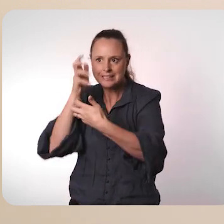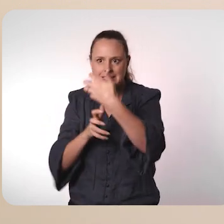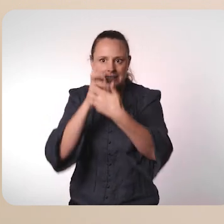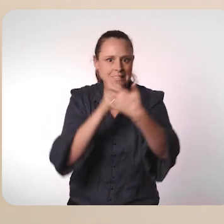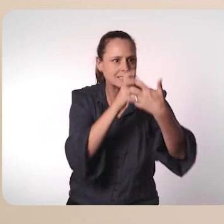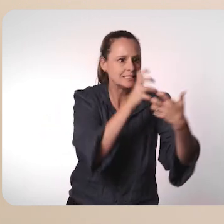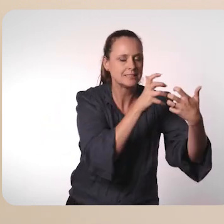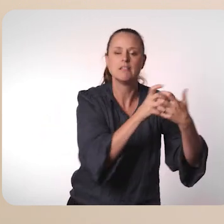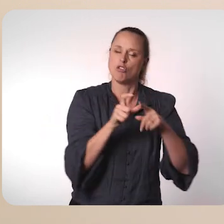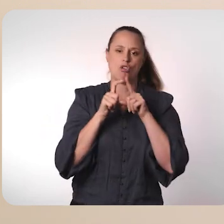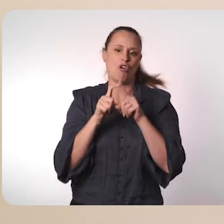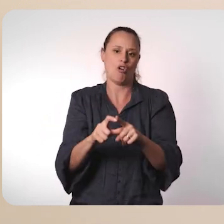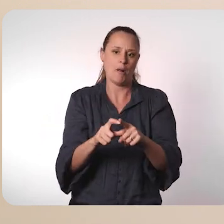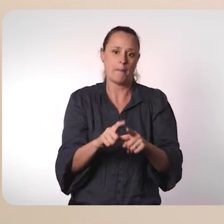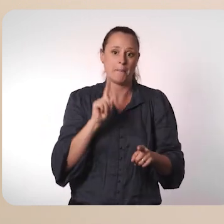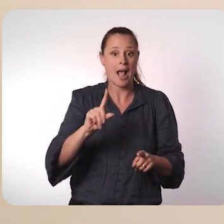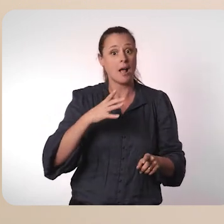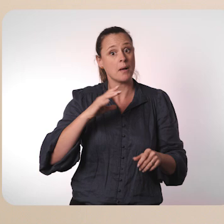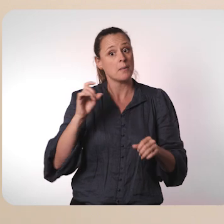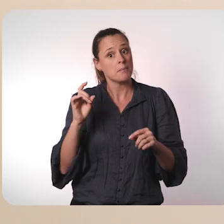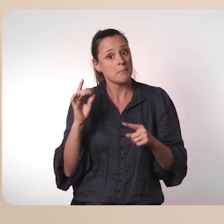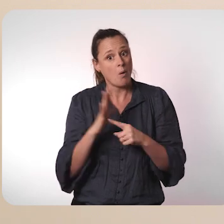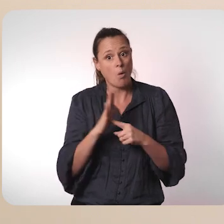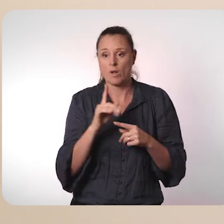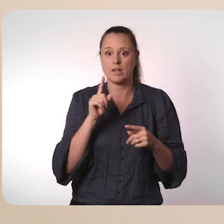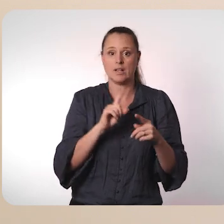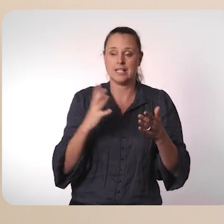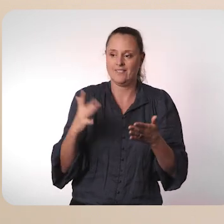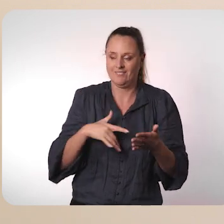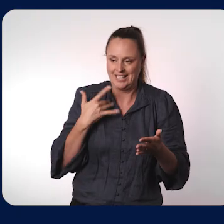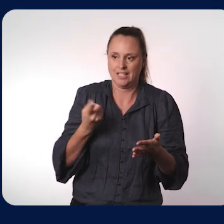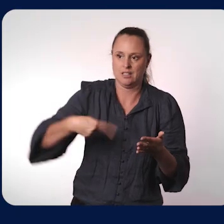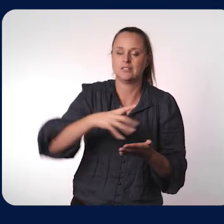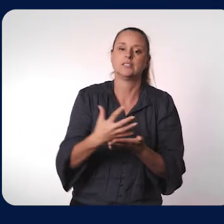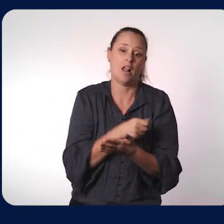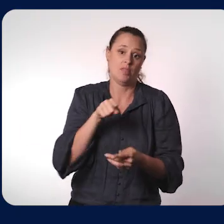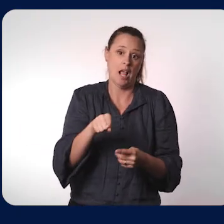disabled women, to help them feel safer and less threatened in an environment.